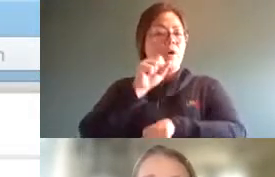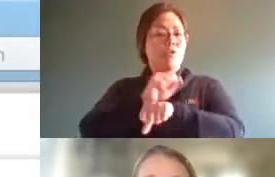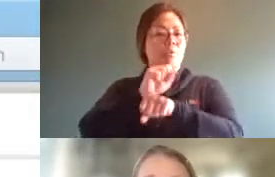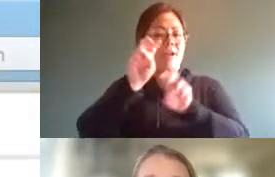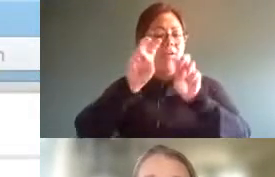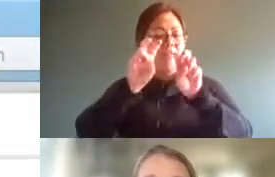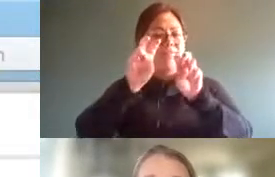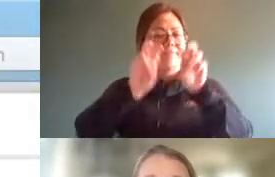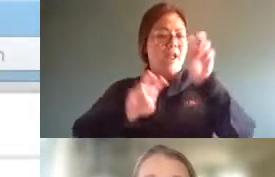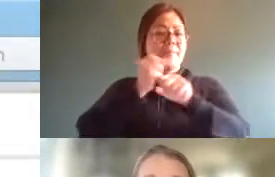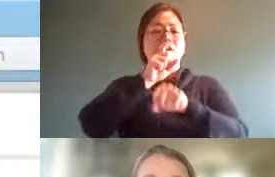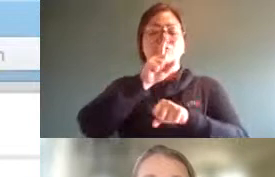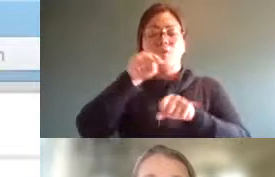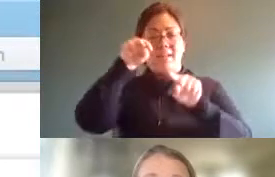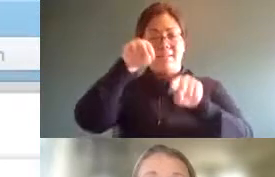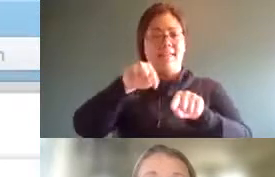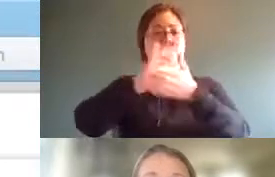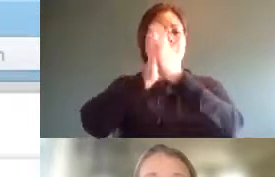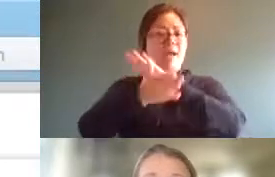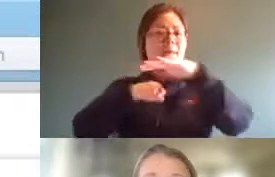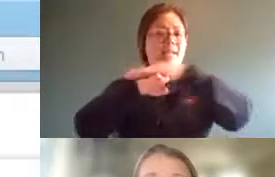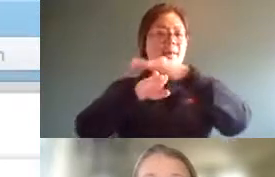sure that the career fair is accessible to